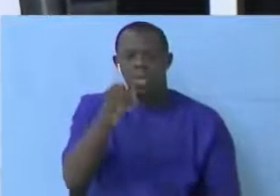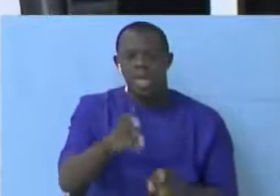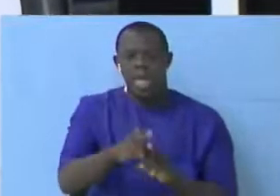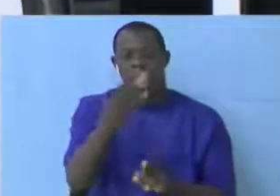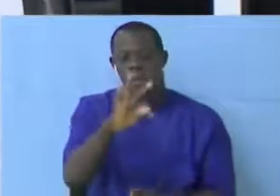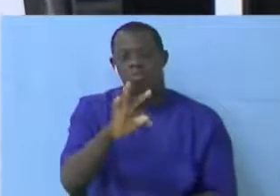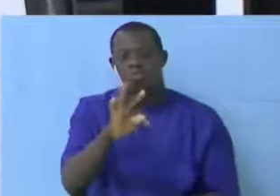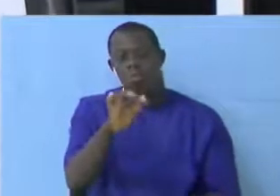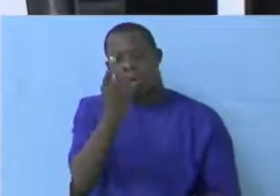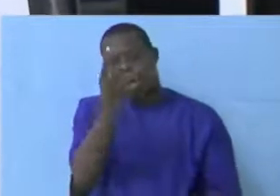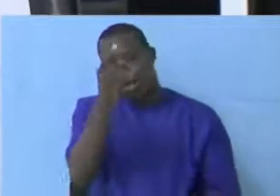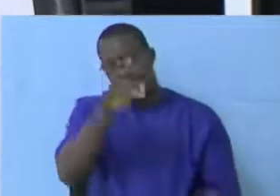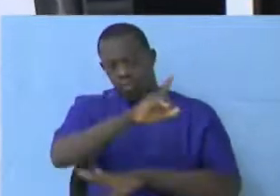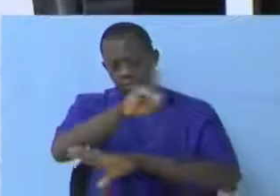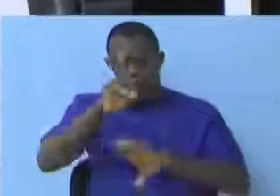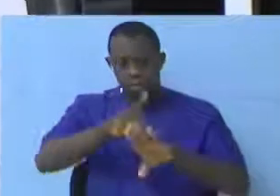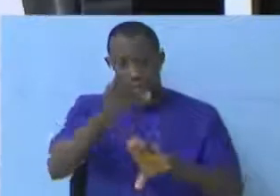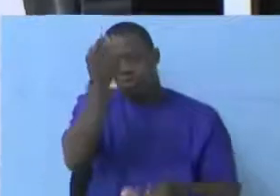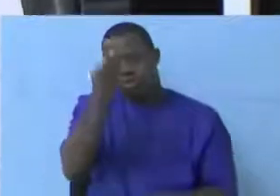if it was only one place,